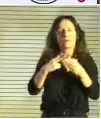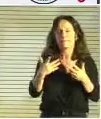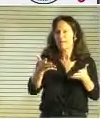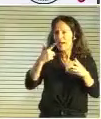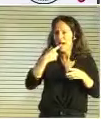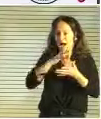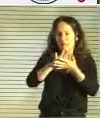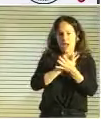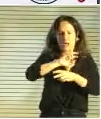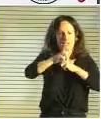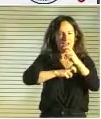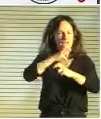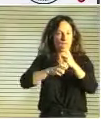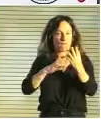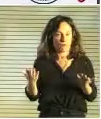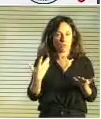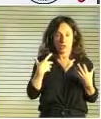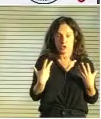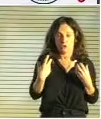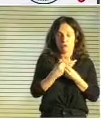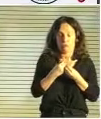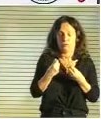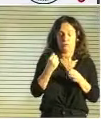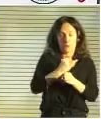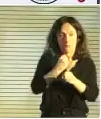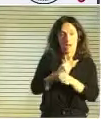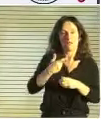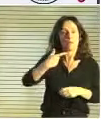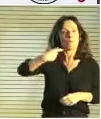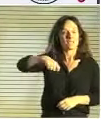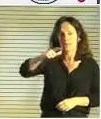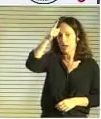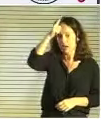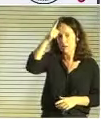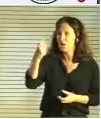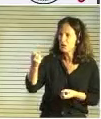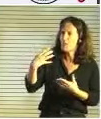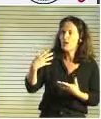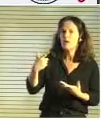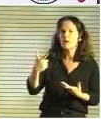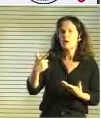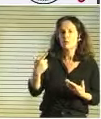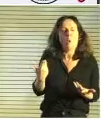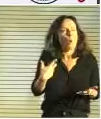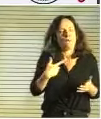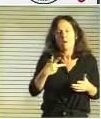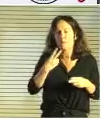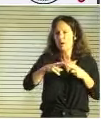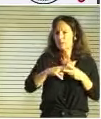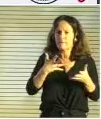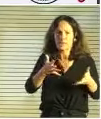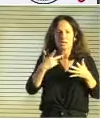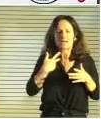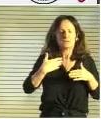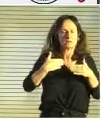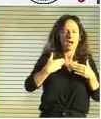of Germany, he said, we politicians like to talk about reforms. Our citizens don't like reforms